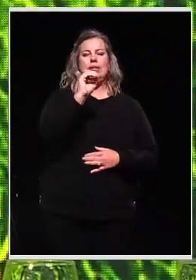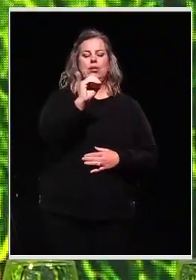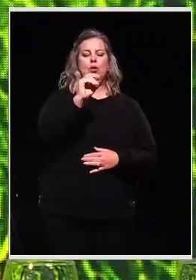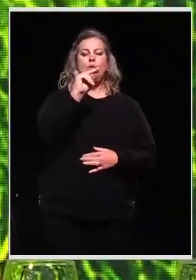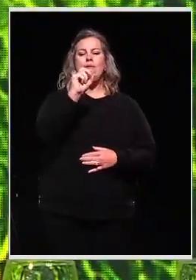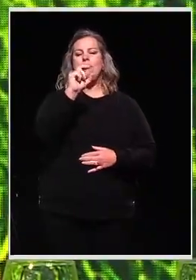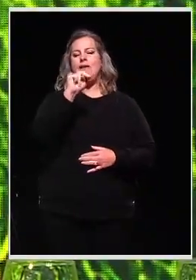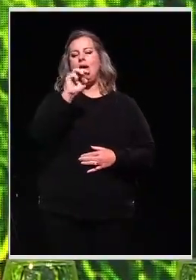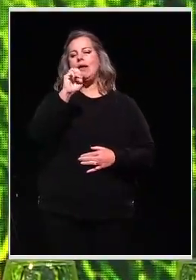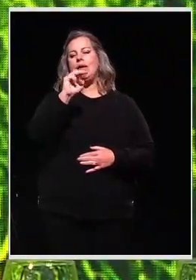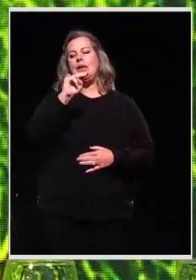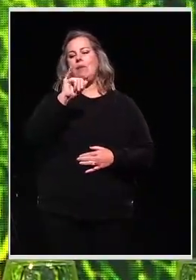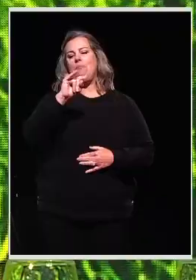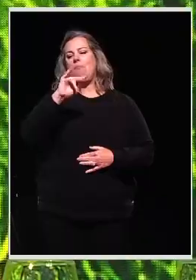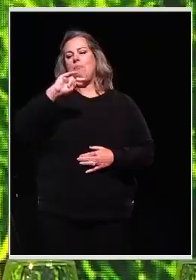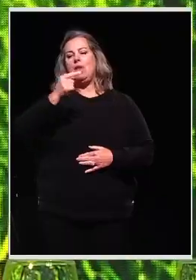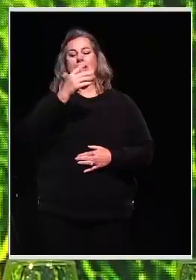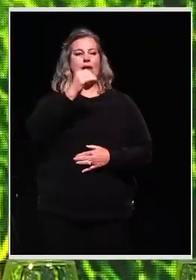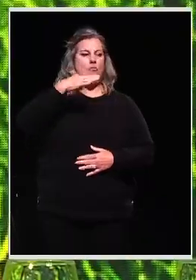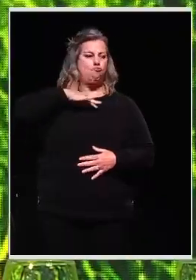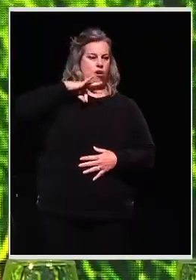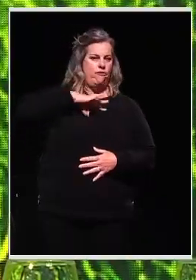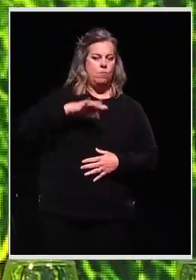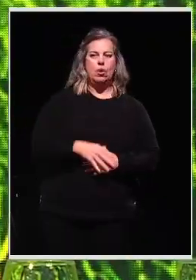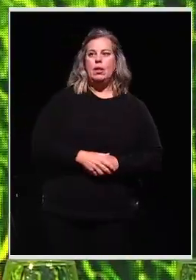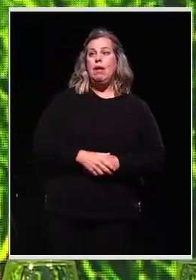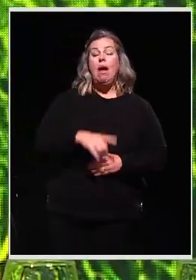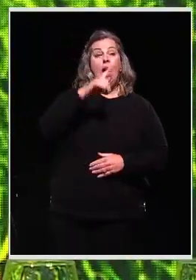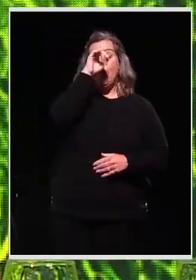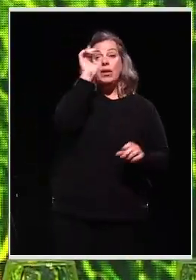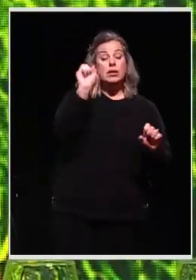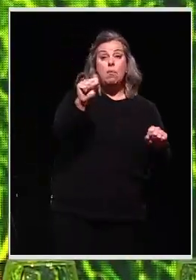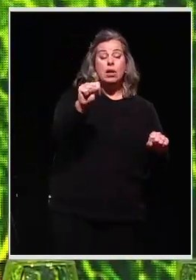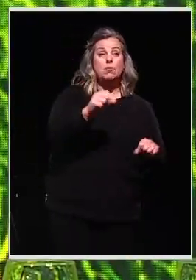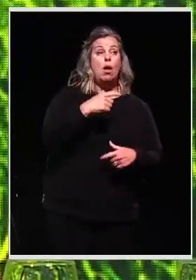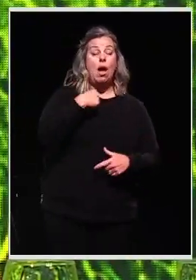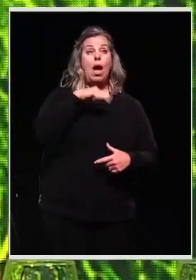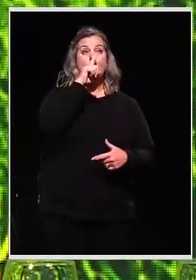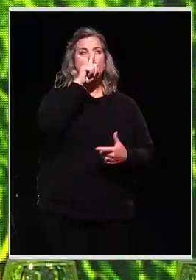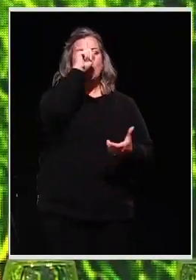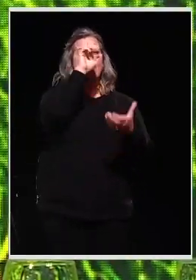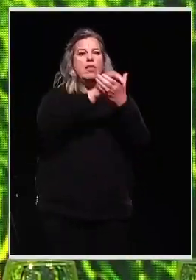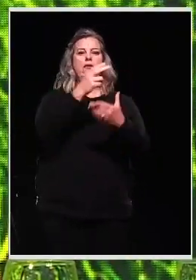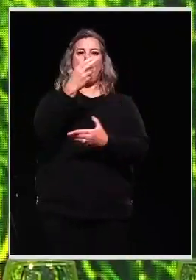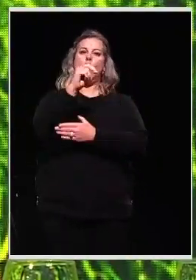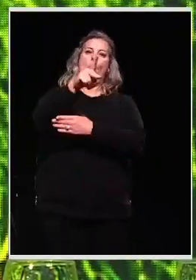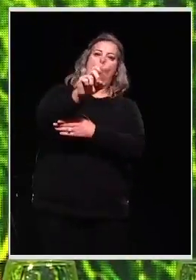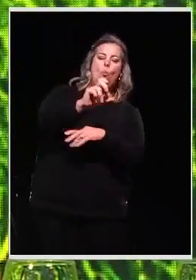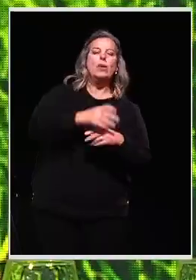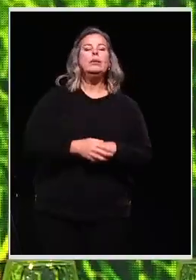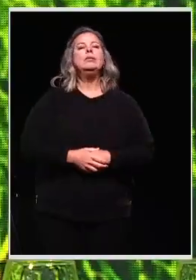and profitable. So again, I don't think that's outside the realm of what we can do. I'm a big believer in hope,